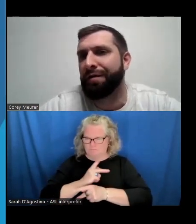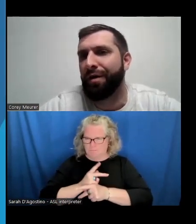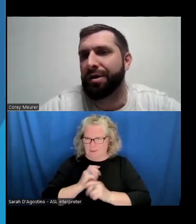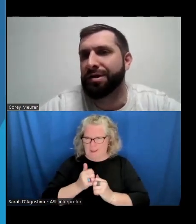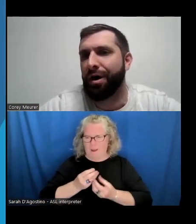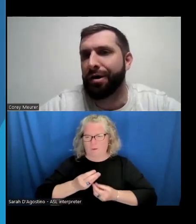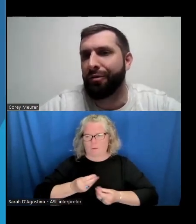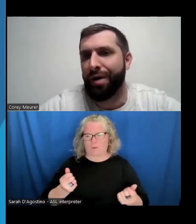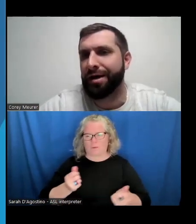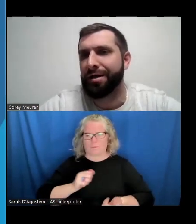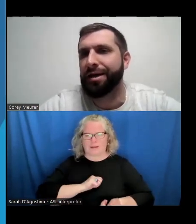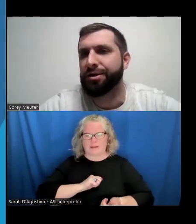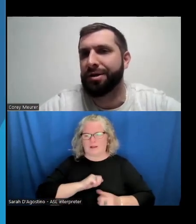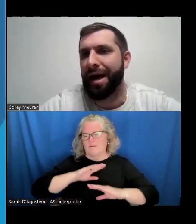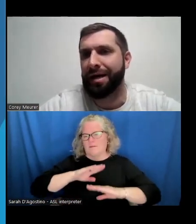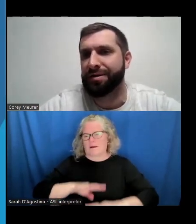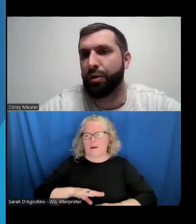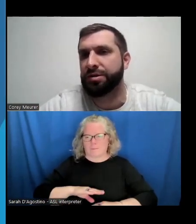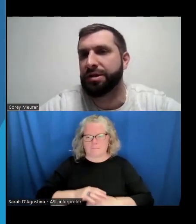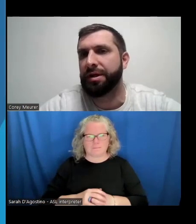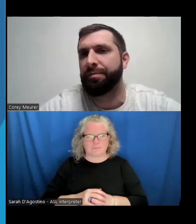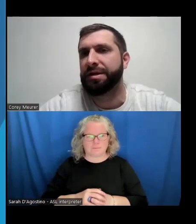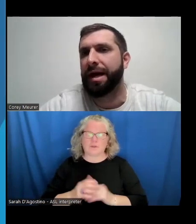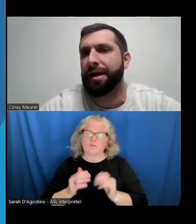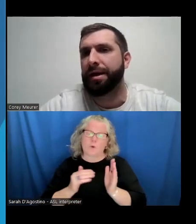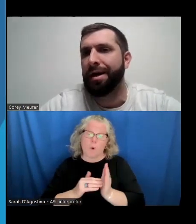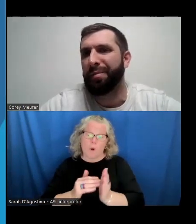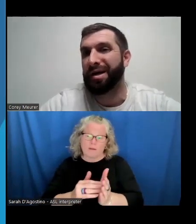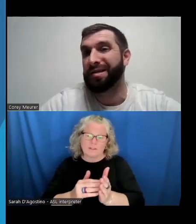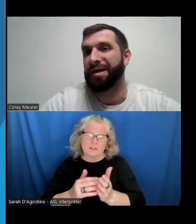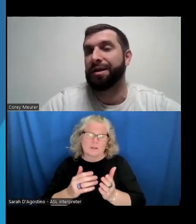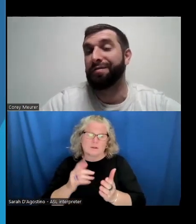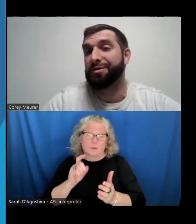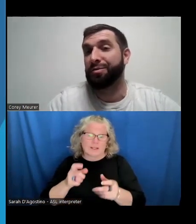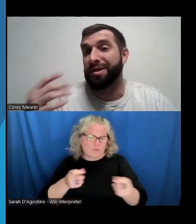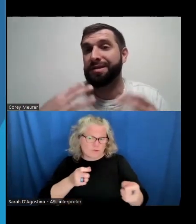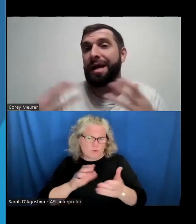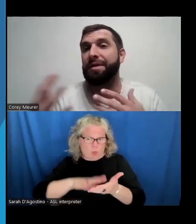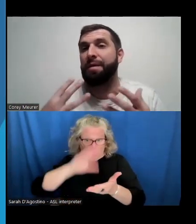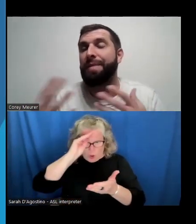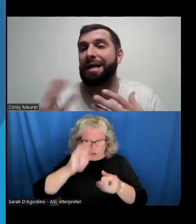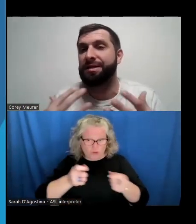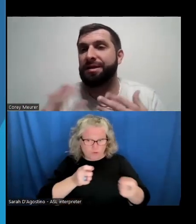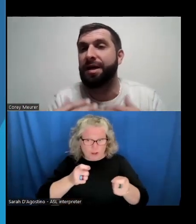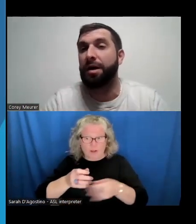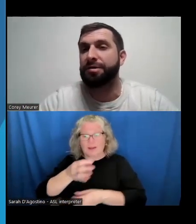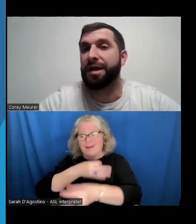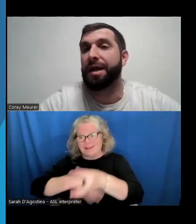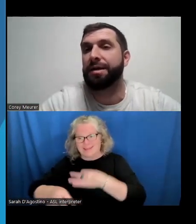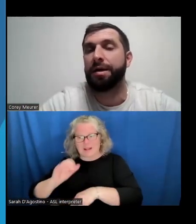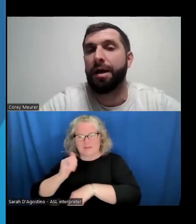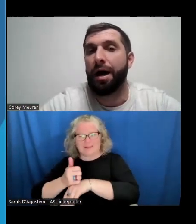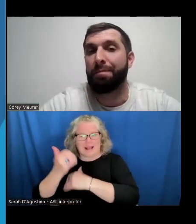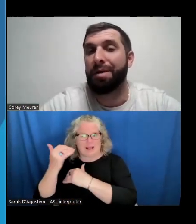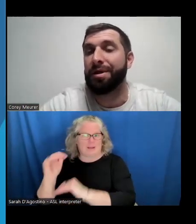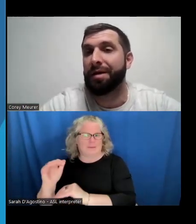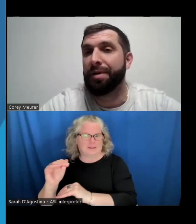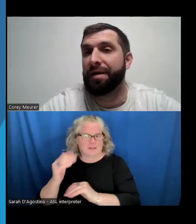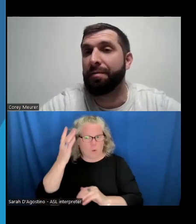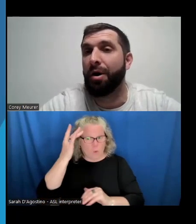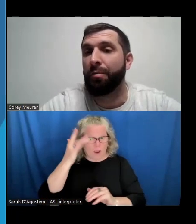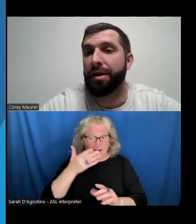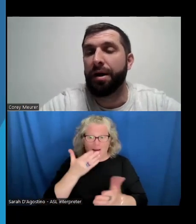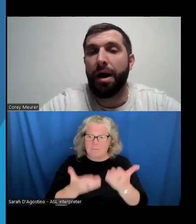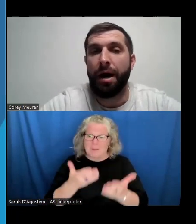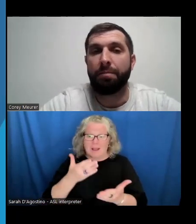may be a focus on regulation as opposed to limit setting because the individual doesn't have the capacity to understand maybe the